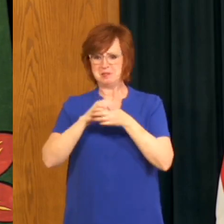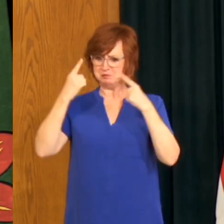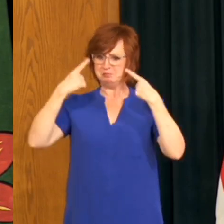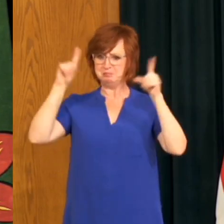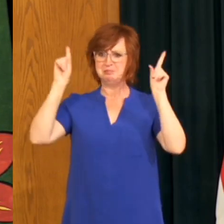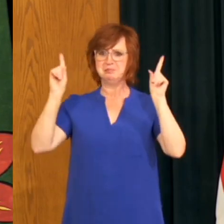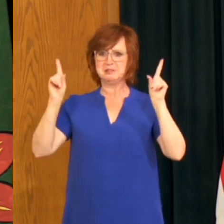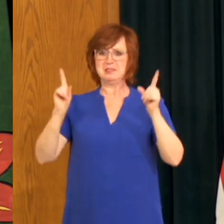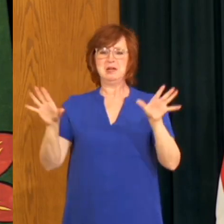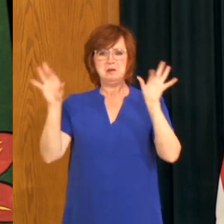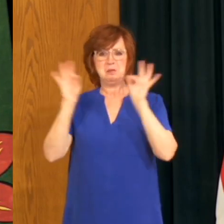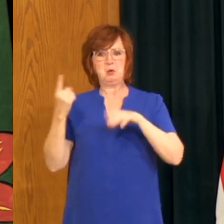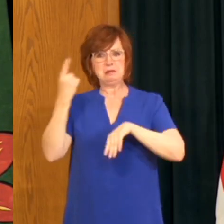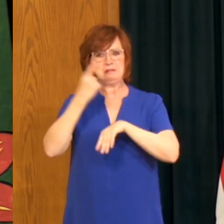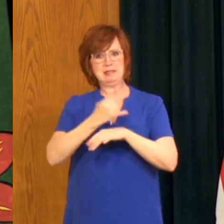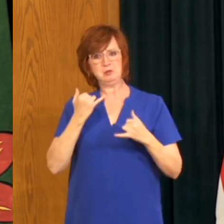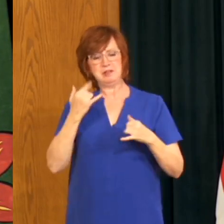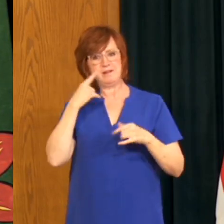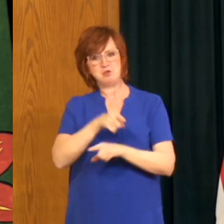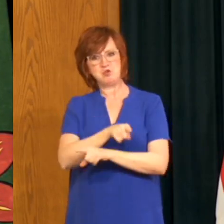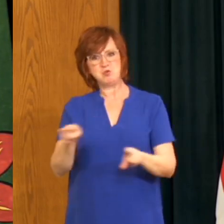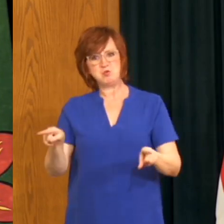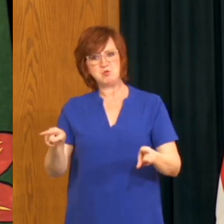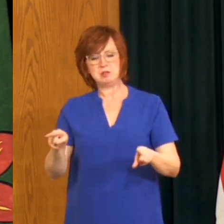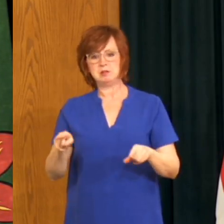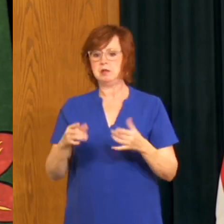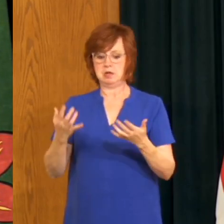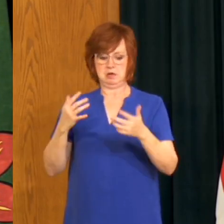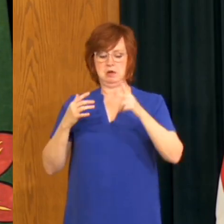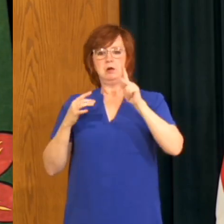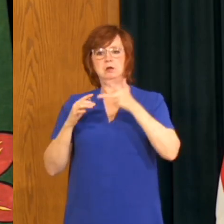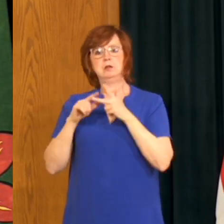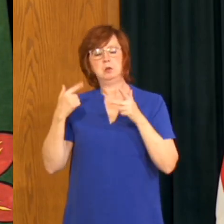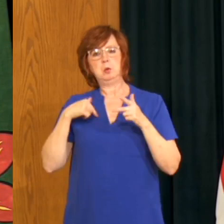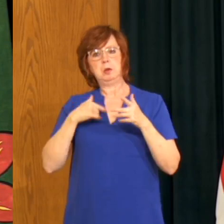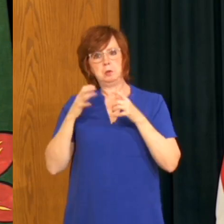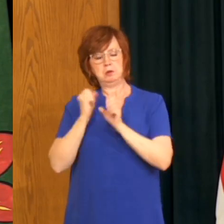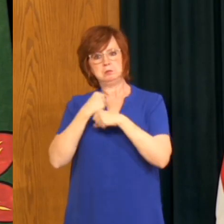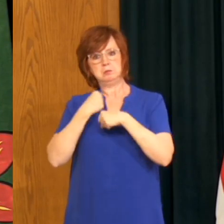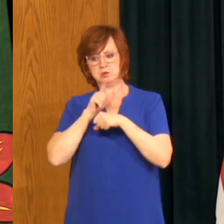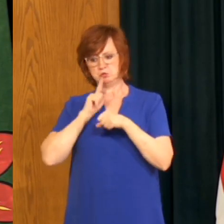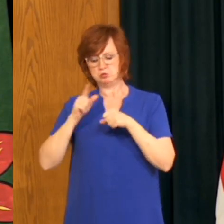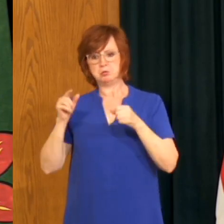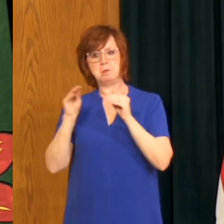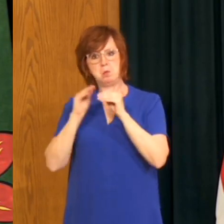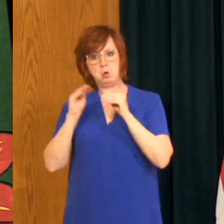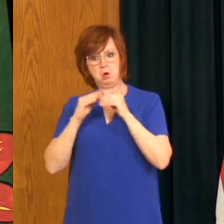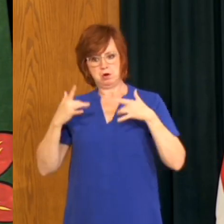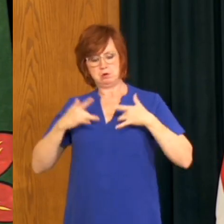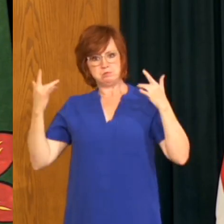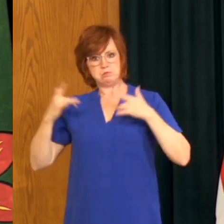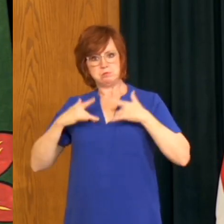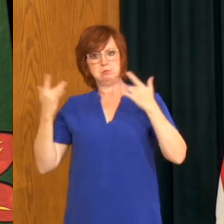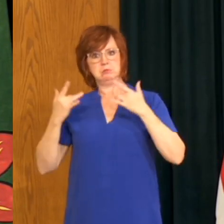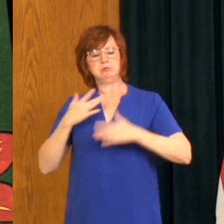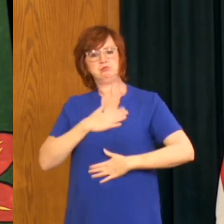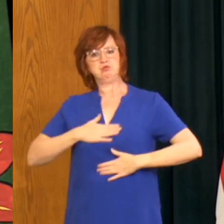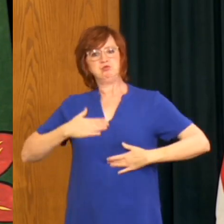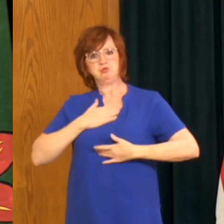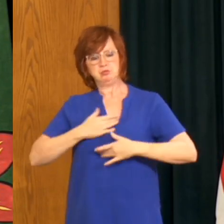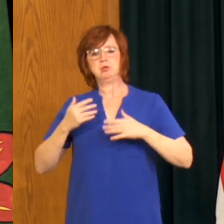We're also working hard to ensure that additional recreational activities and more medical services have the opportunity to